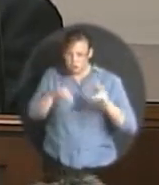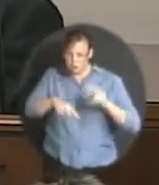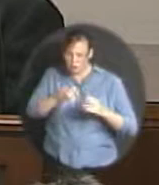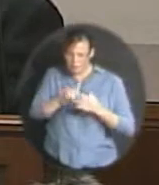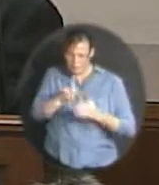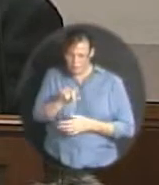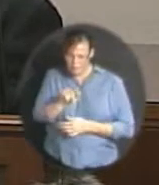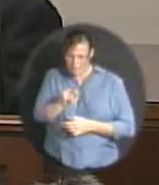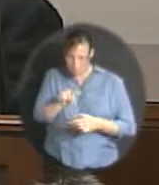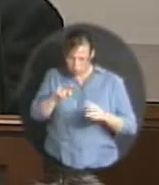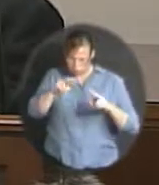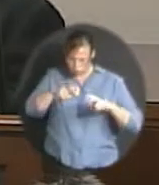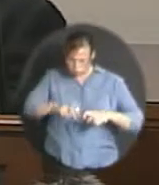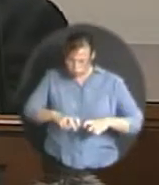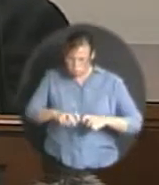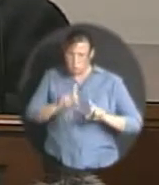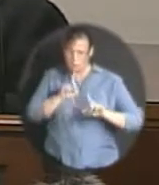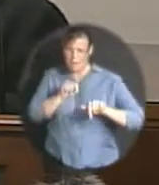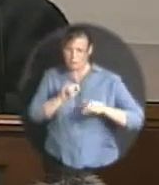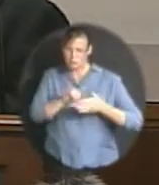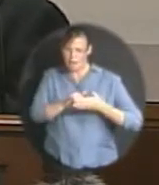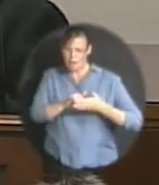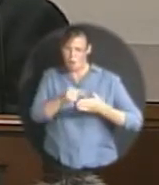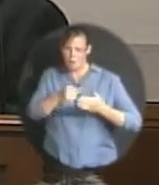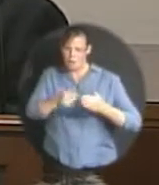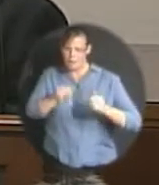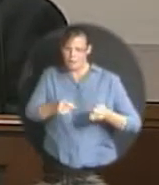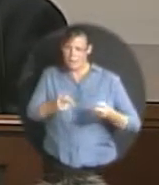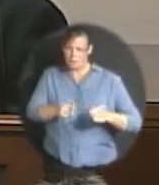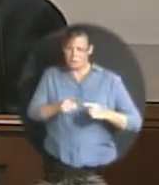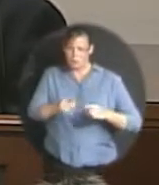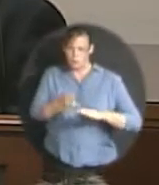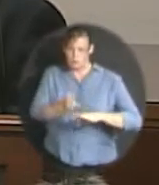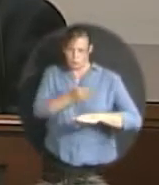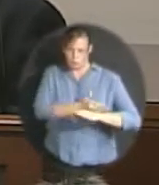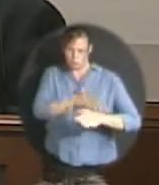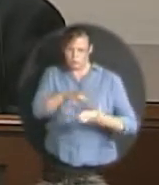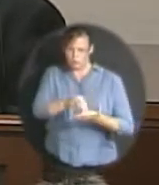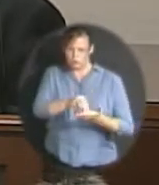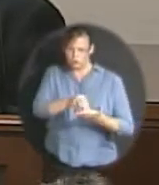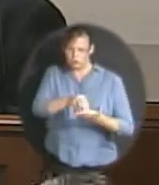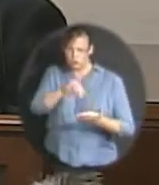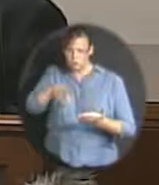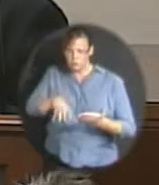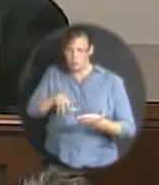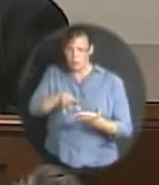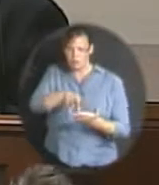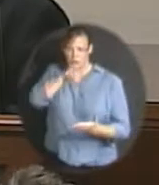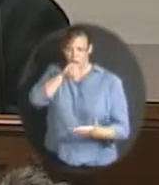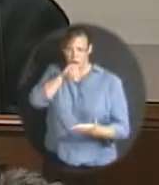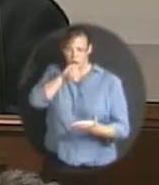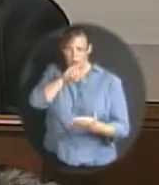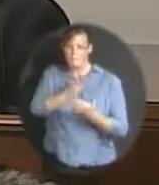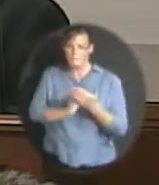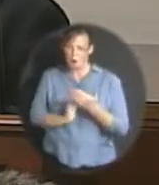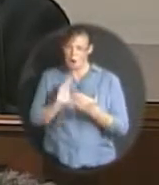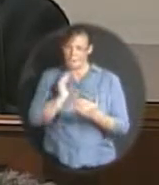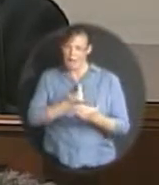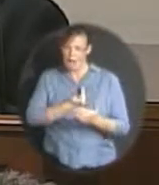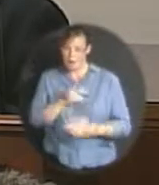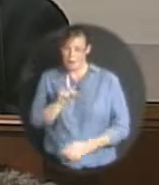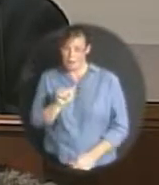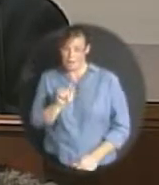down to answer that question. What can be done to increase student learning? And so part of our